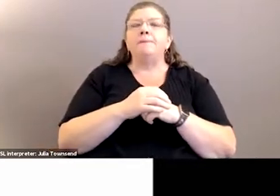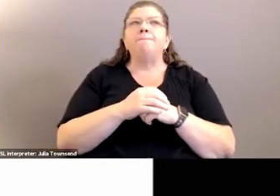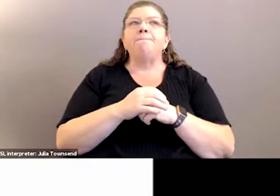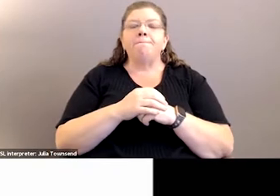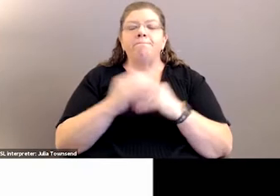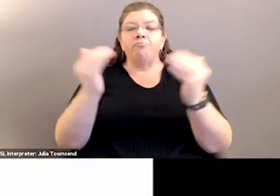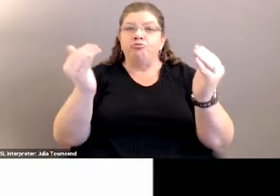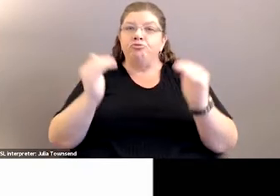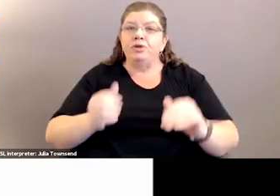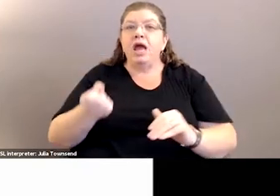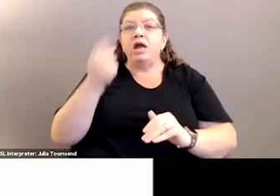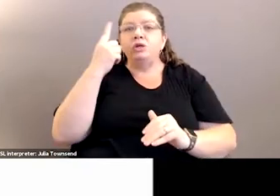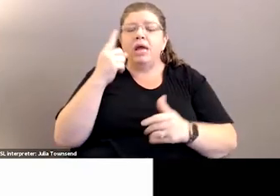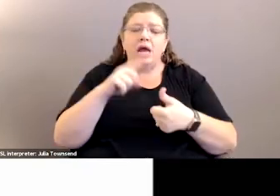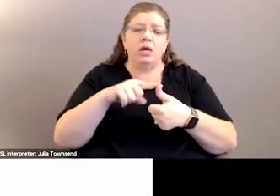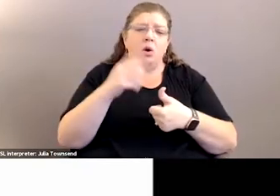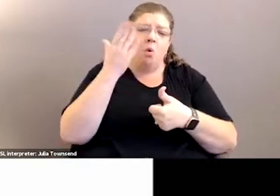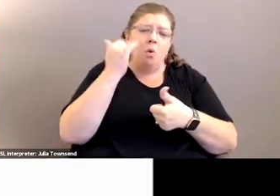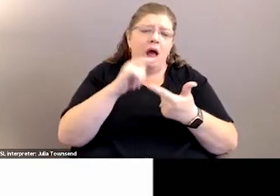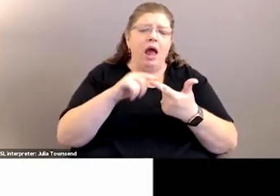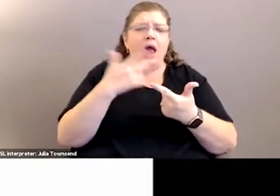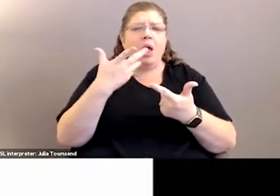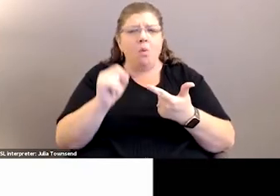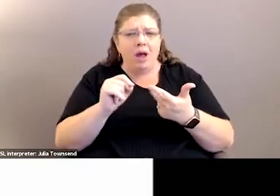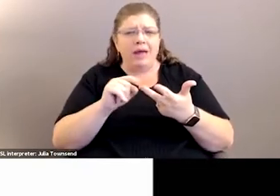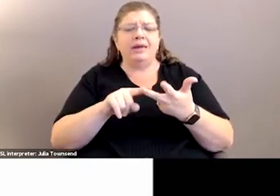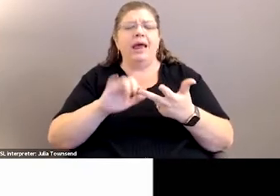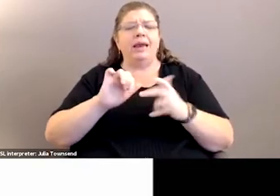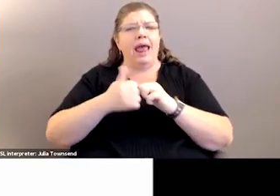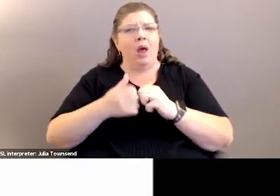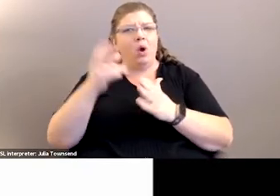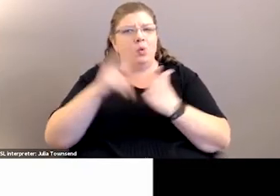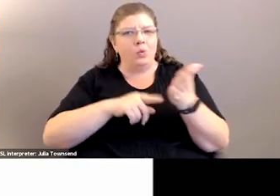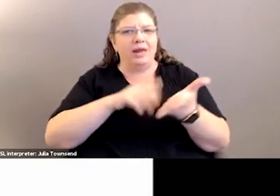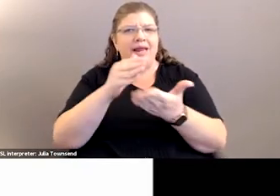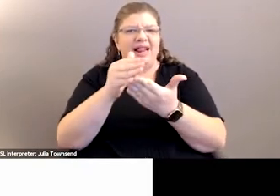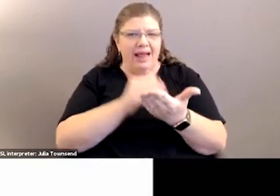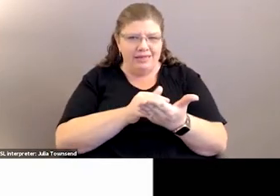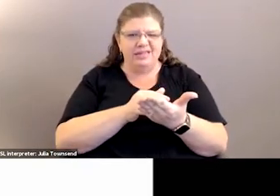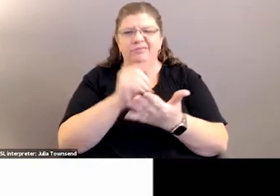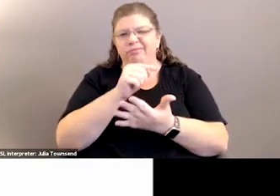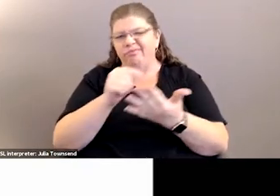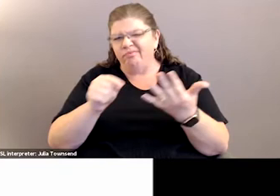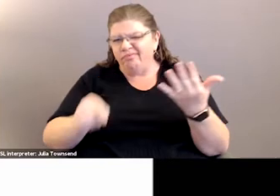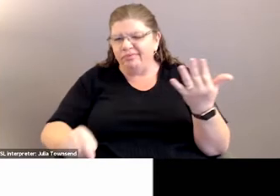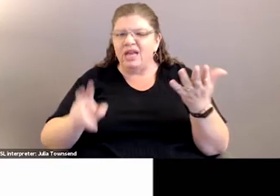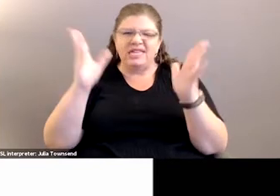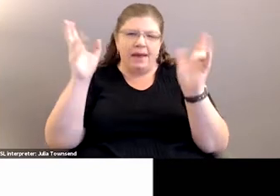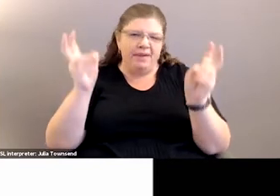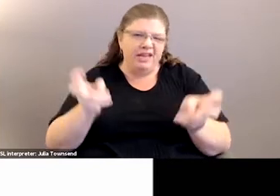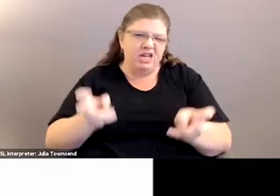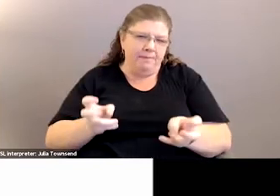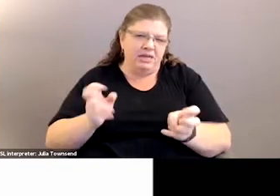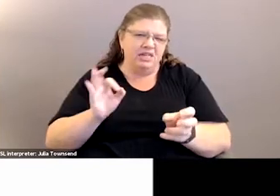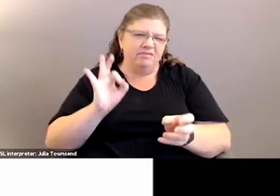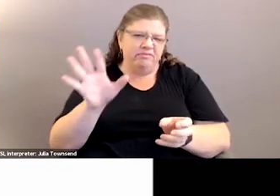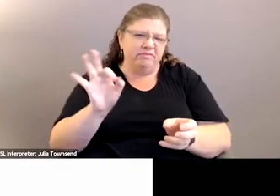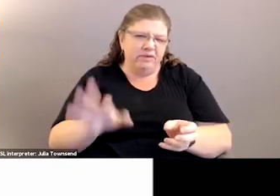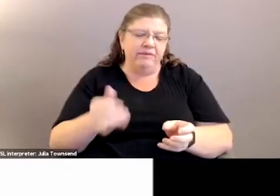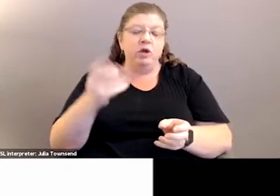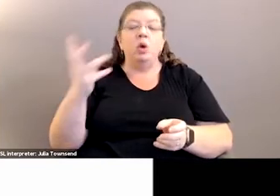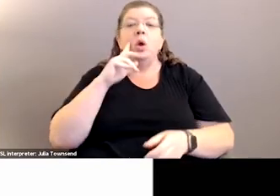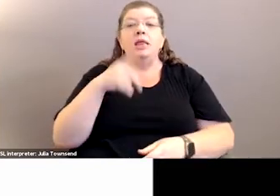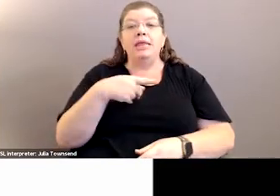understanding the why what and how of a re-engagement lesson among some of them um some of the topics the pe